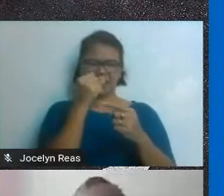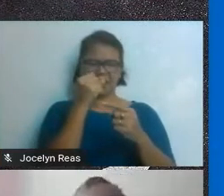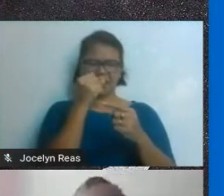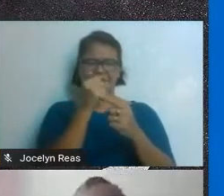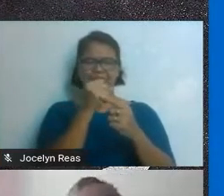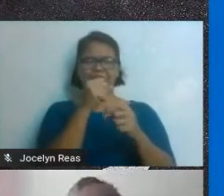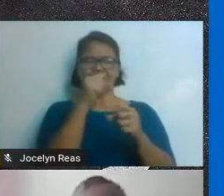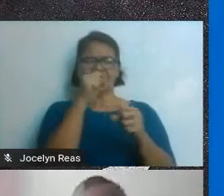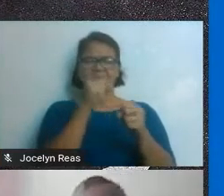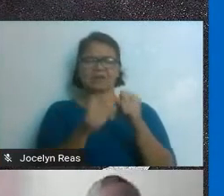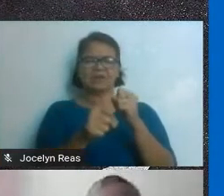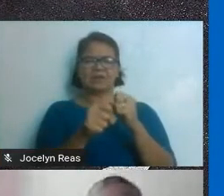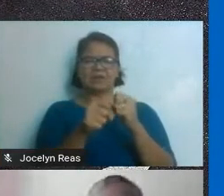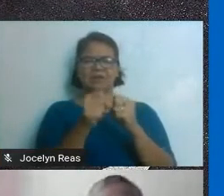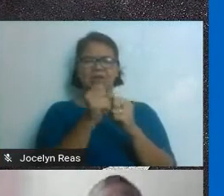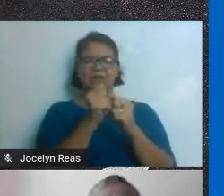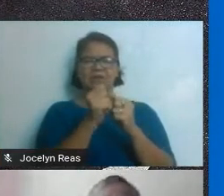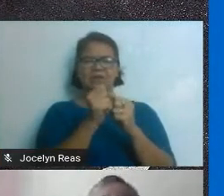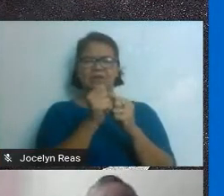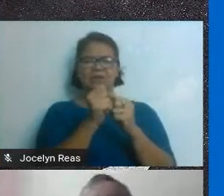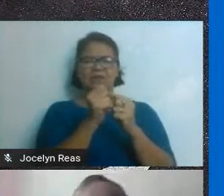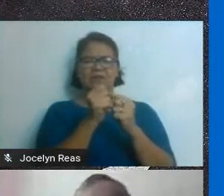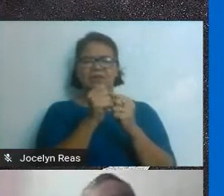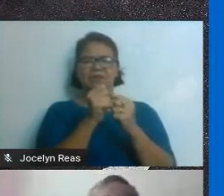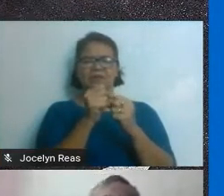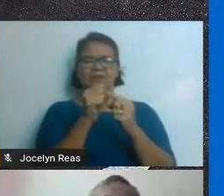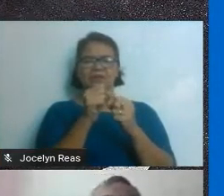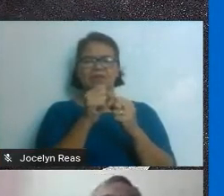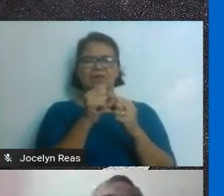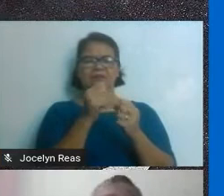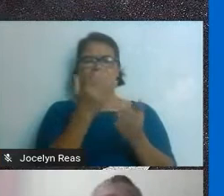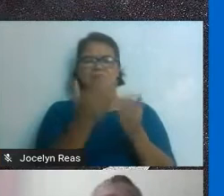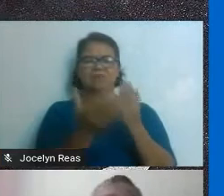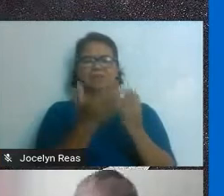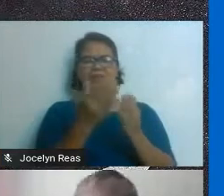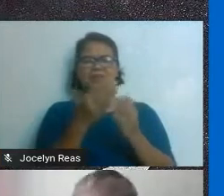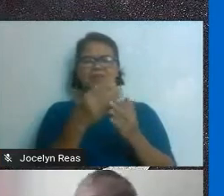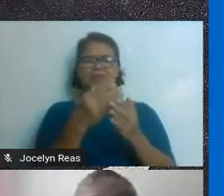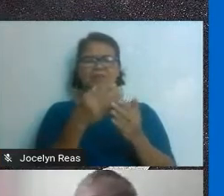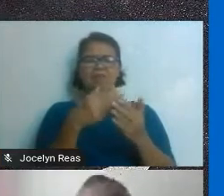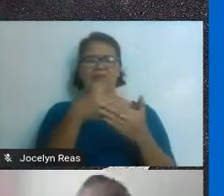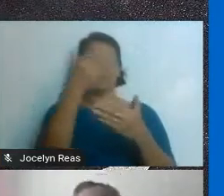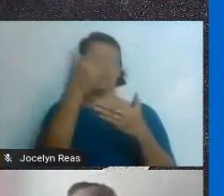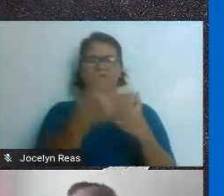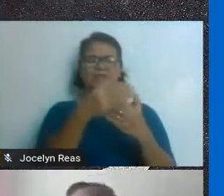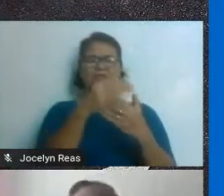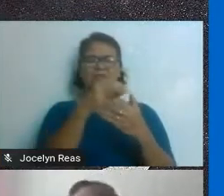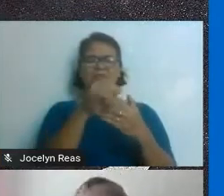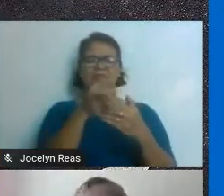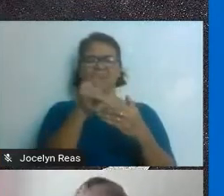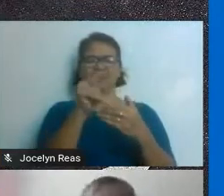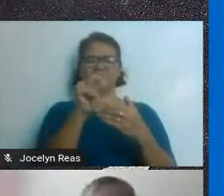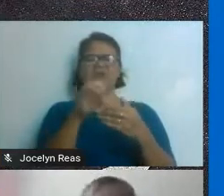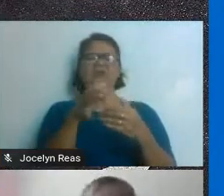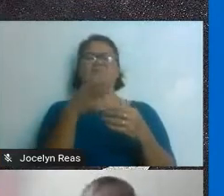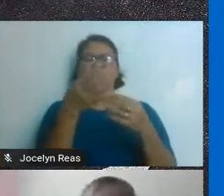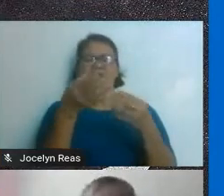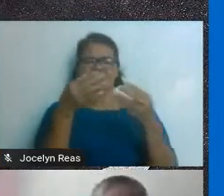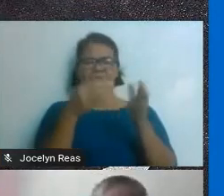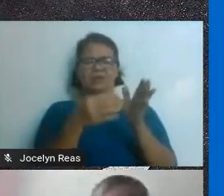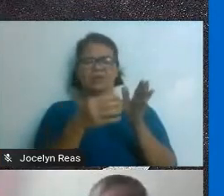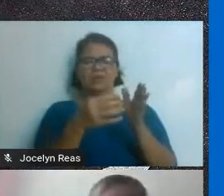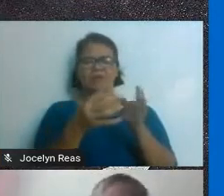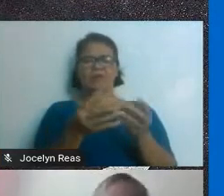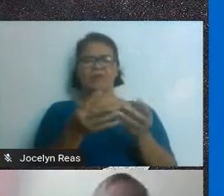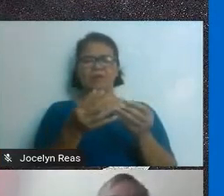our term ends, we'll be able to offer the enhanced basic education curriculum for the Philippines out of